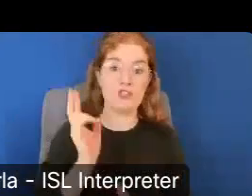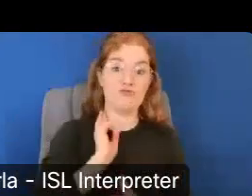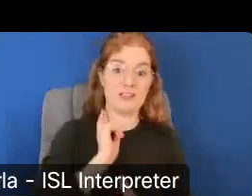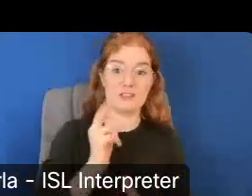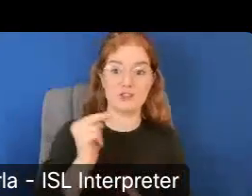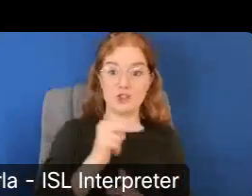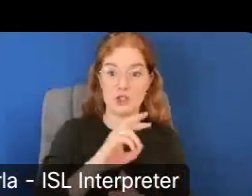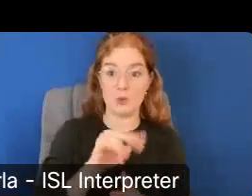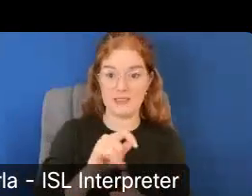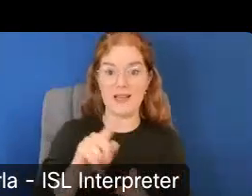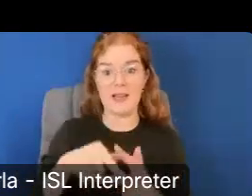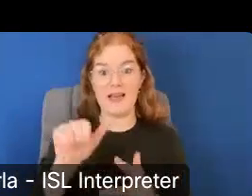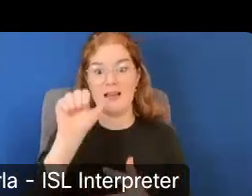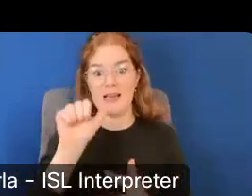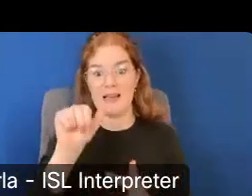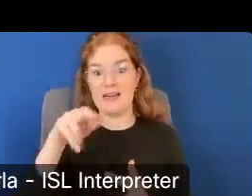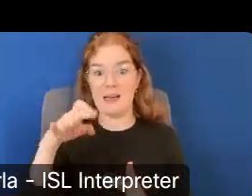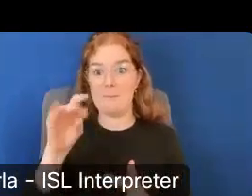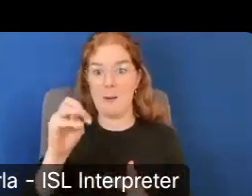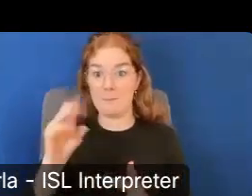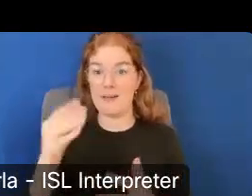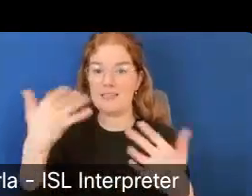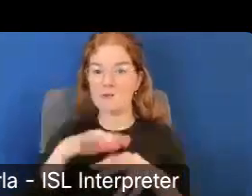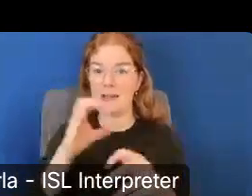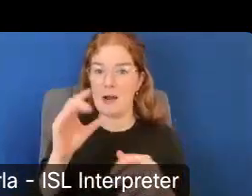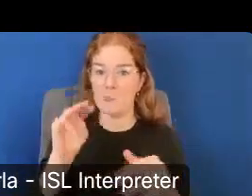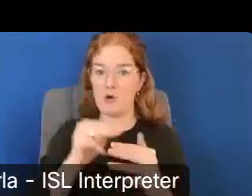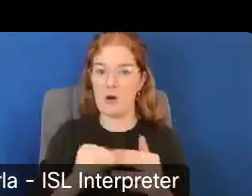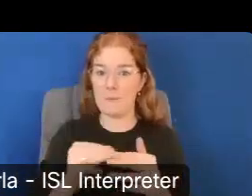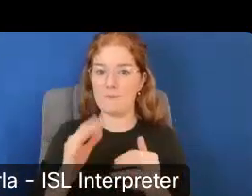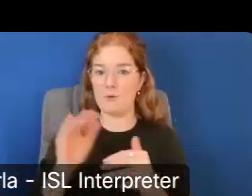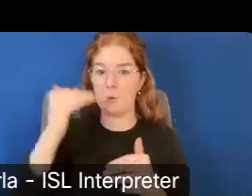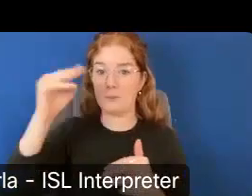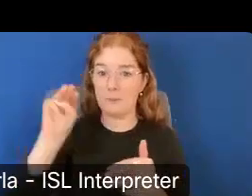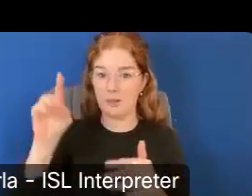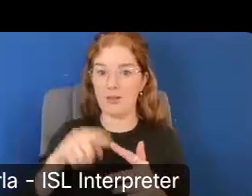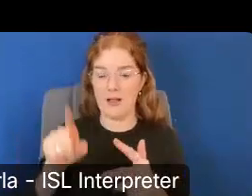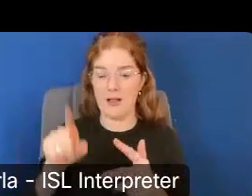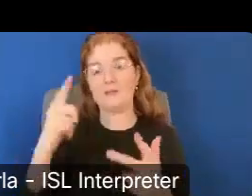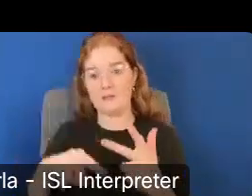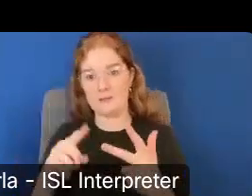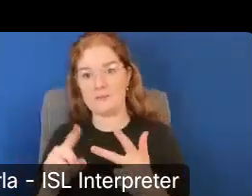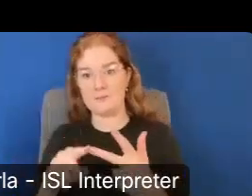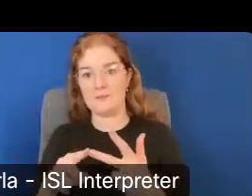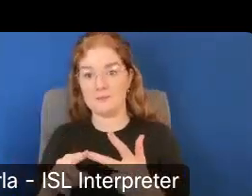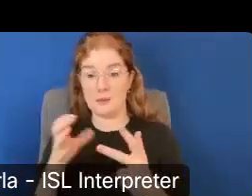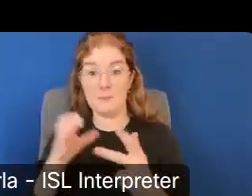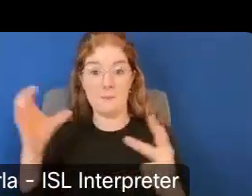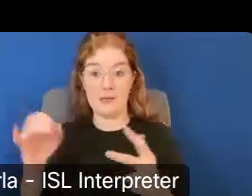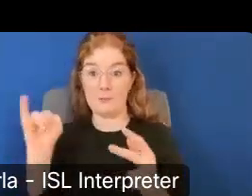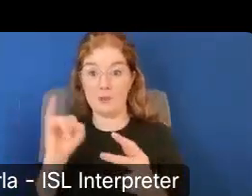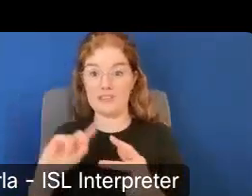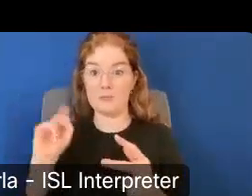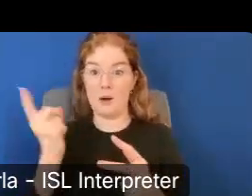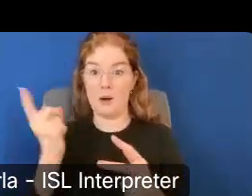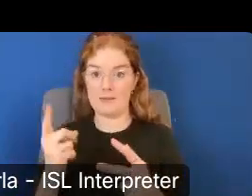with a NICPOP, which is an integrated care program for older persons, and we also worked with a large emergency department in a